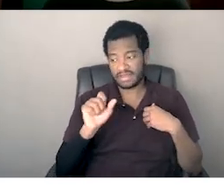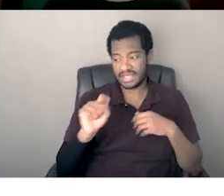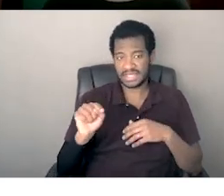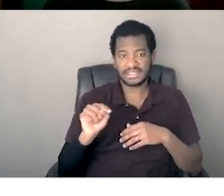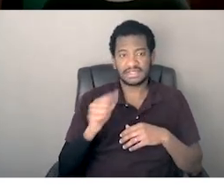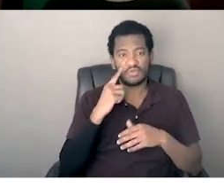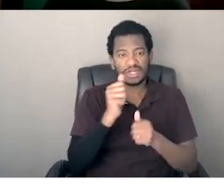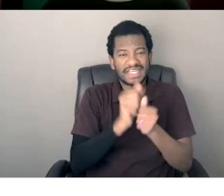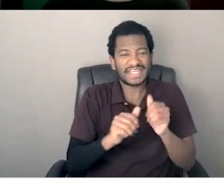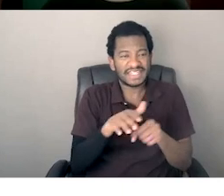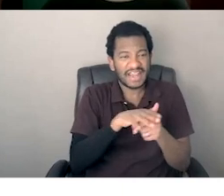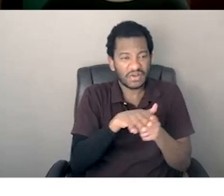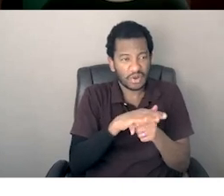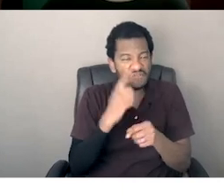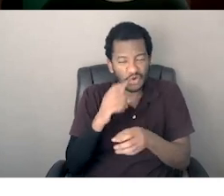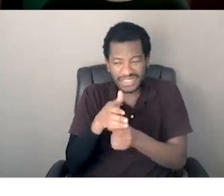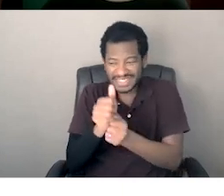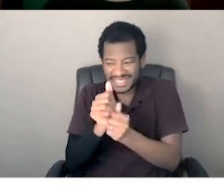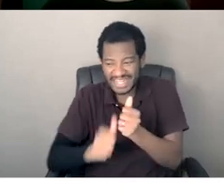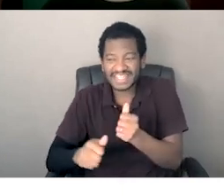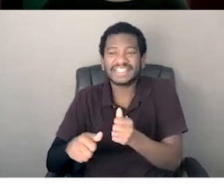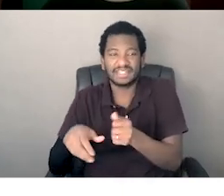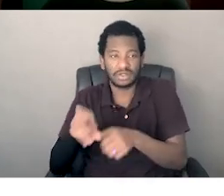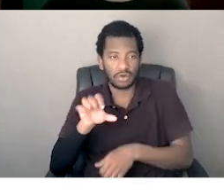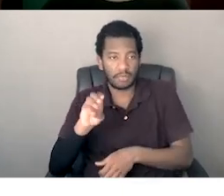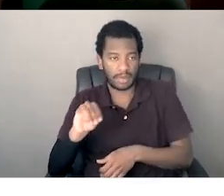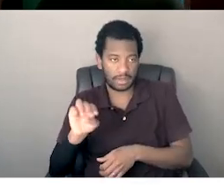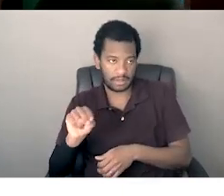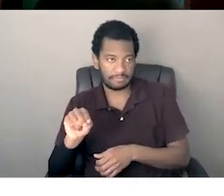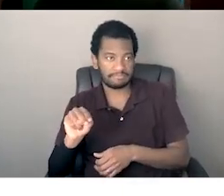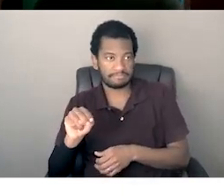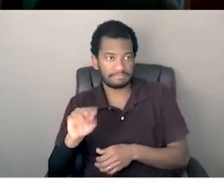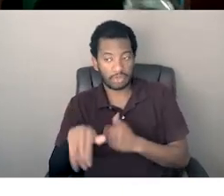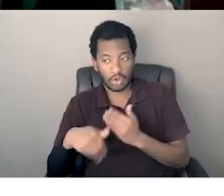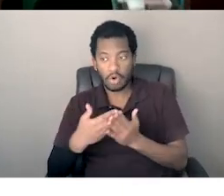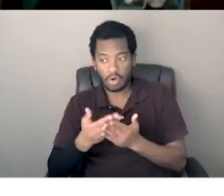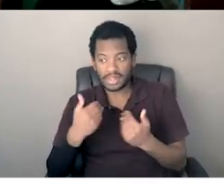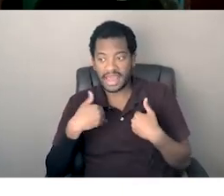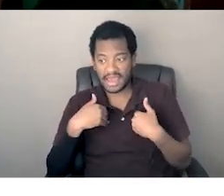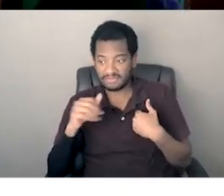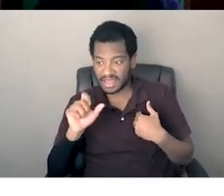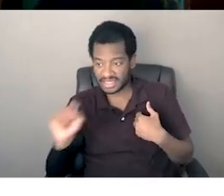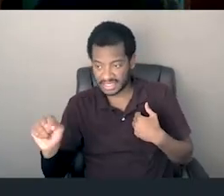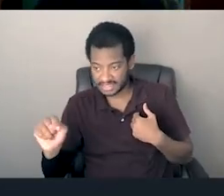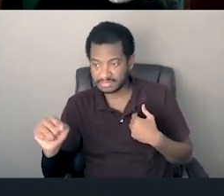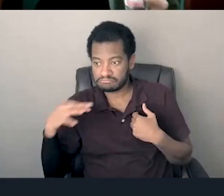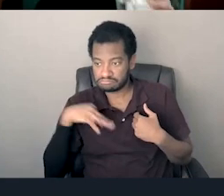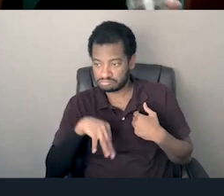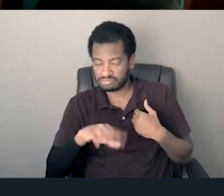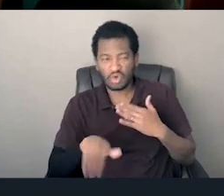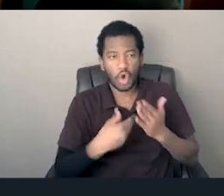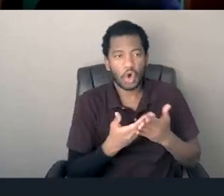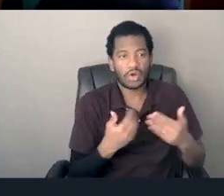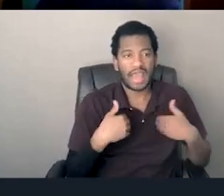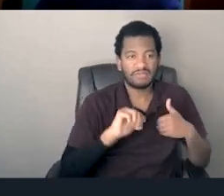in each one of these domains. We all have assets and we all have challenges.